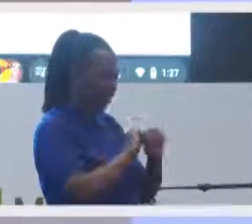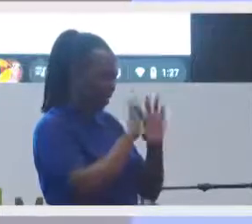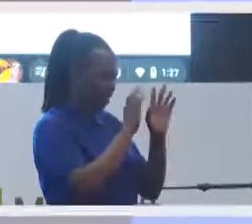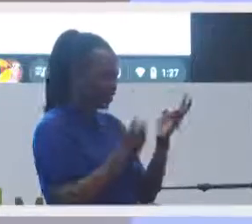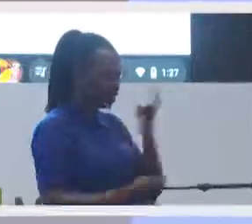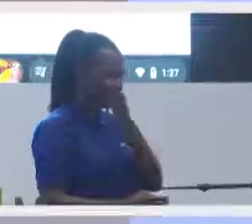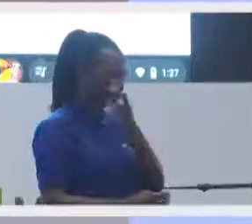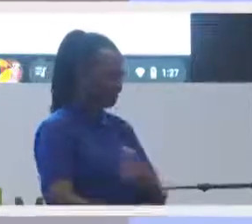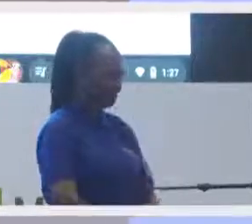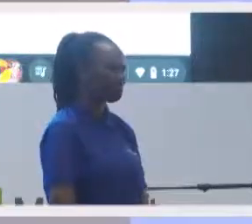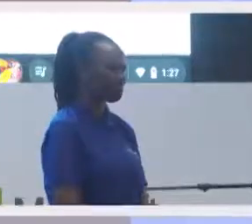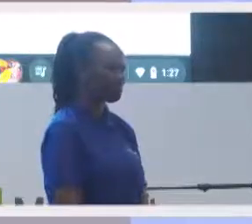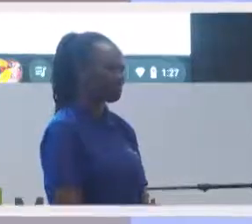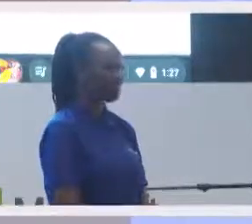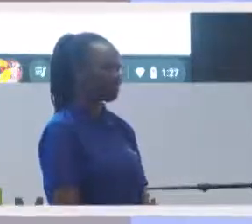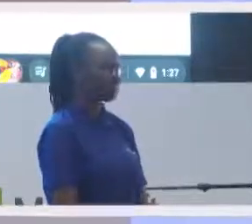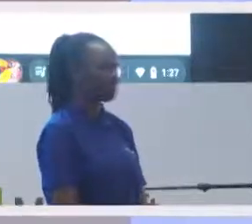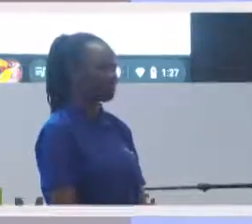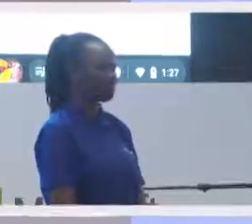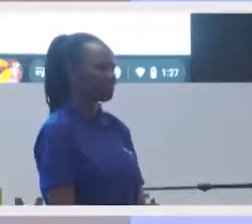happens next.